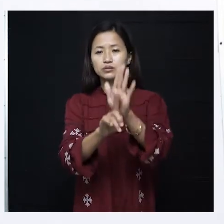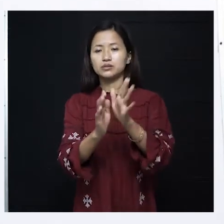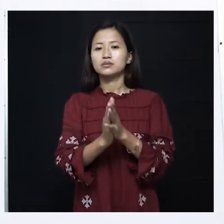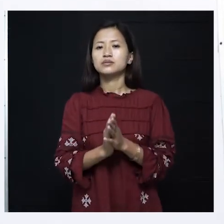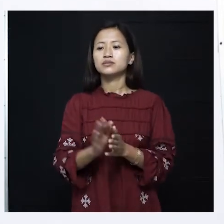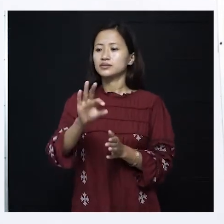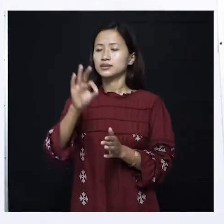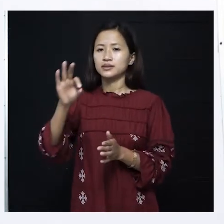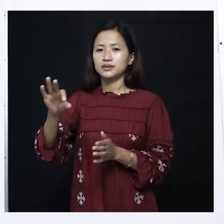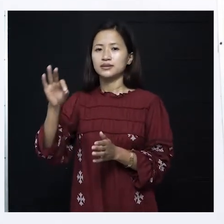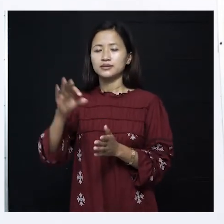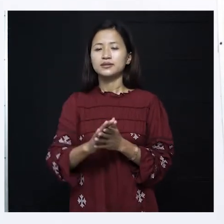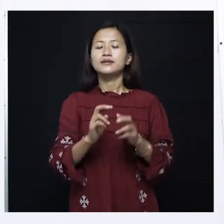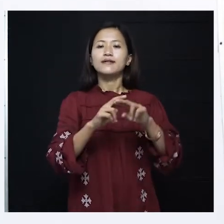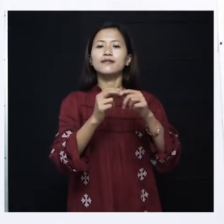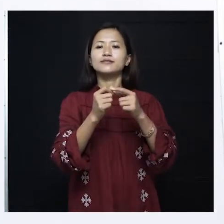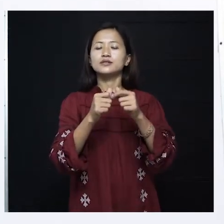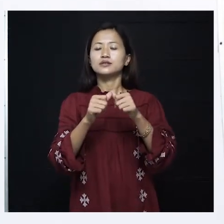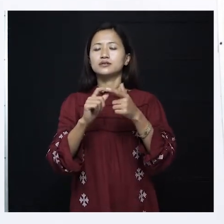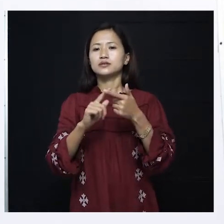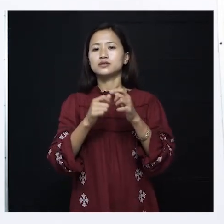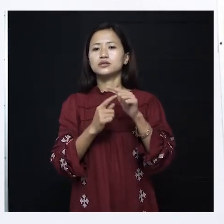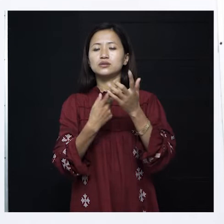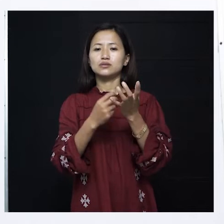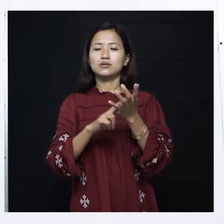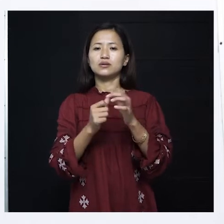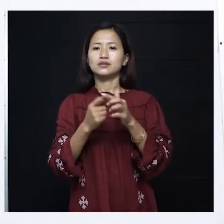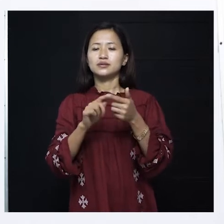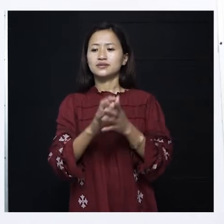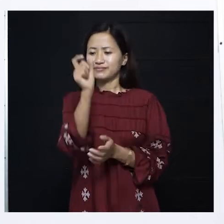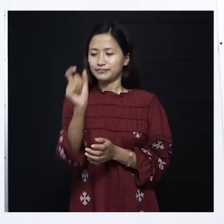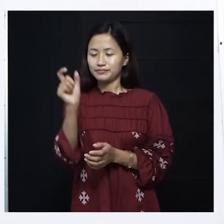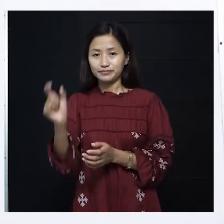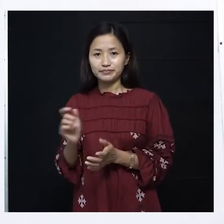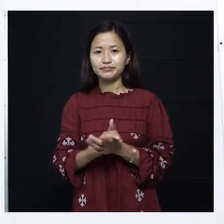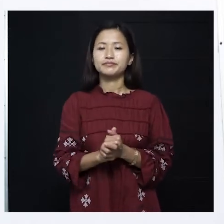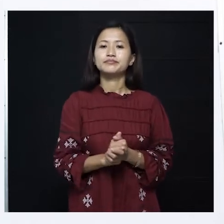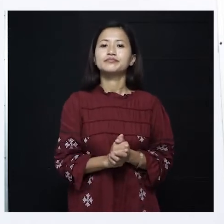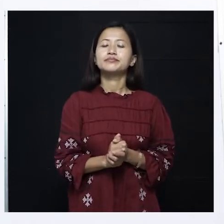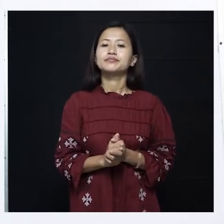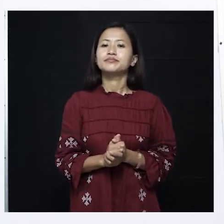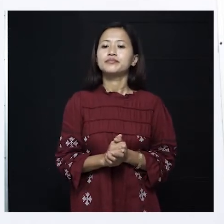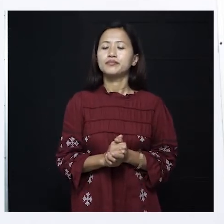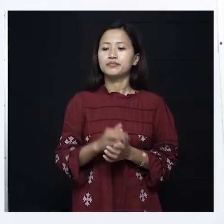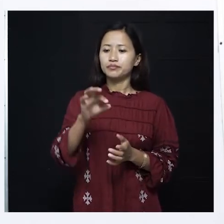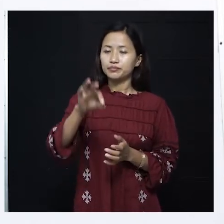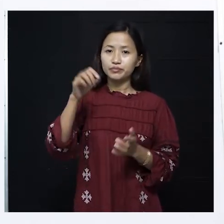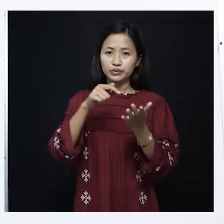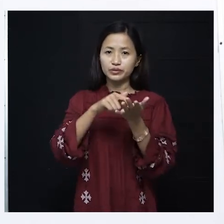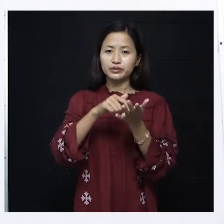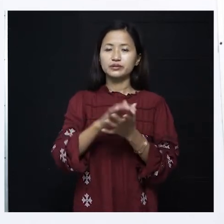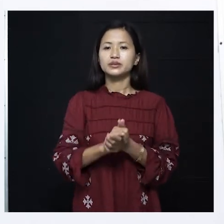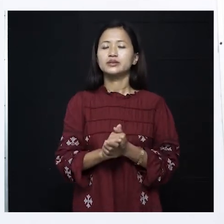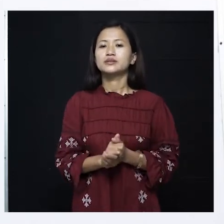showing selected features, okay? It will be showing the people selected features, and the point here is